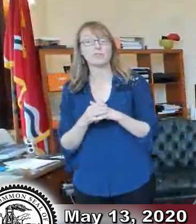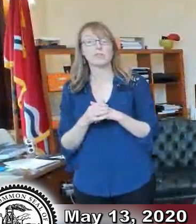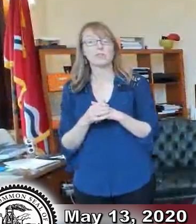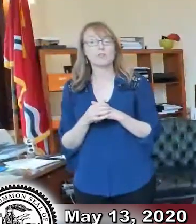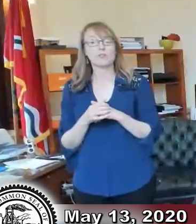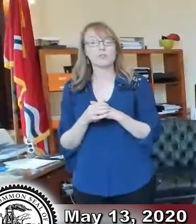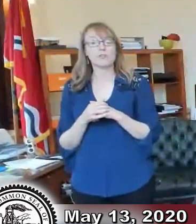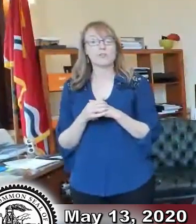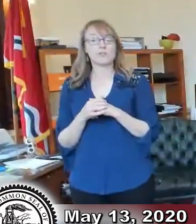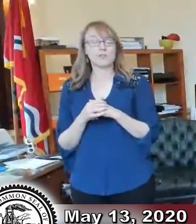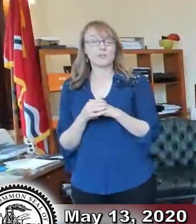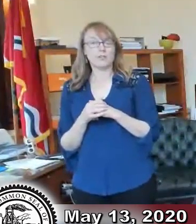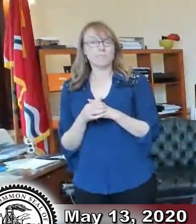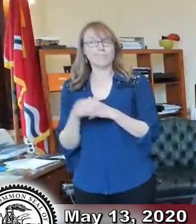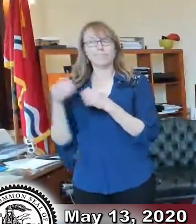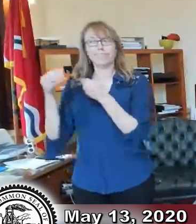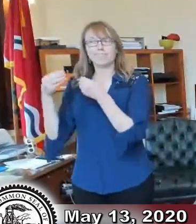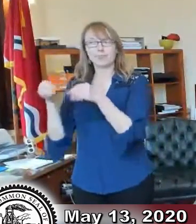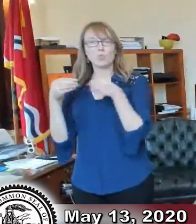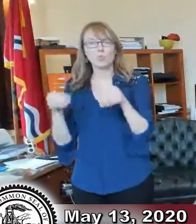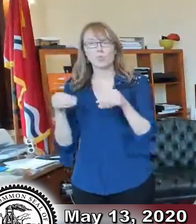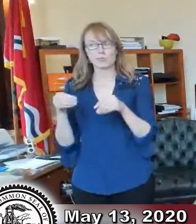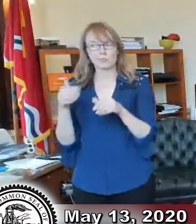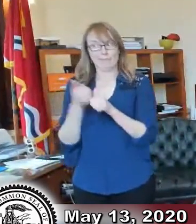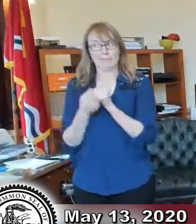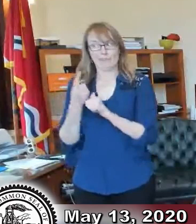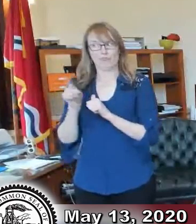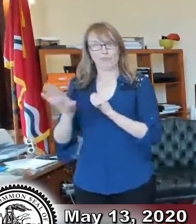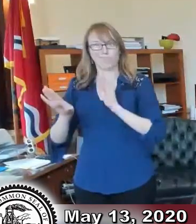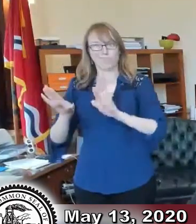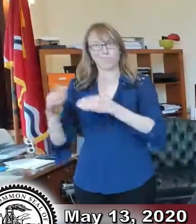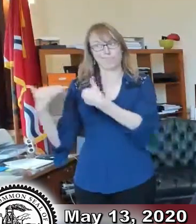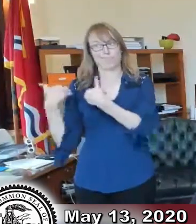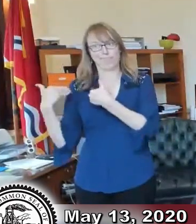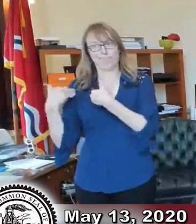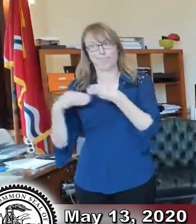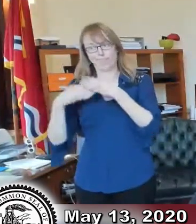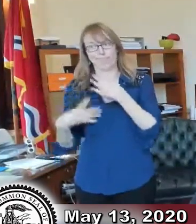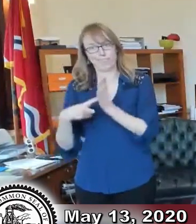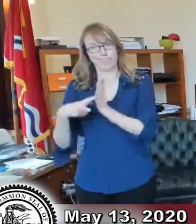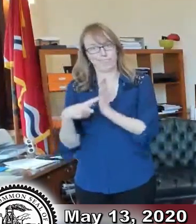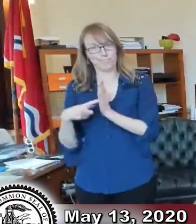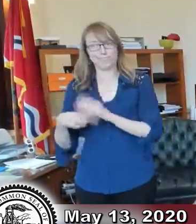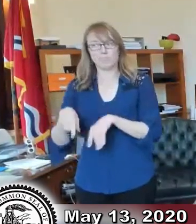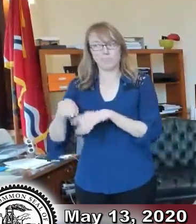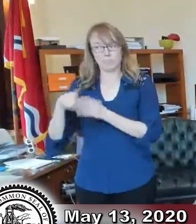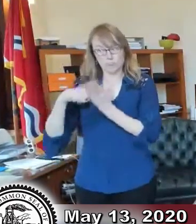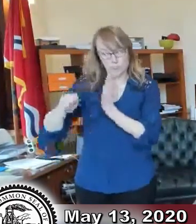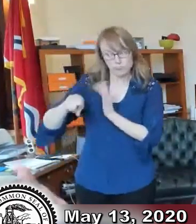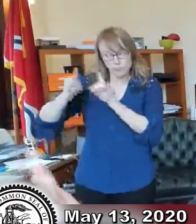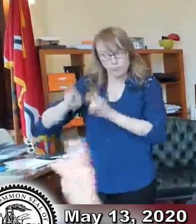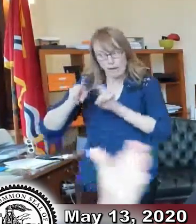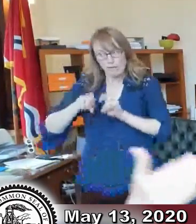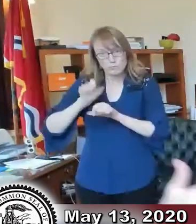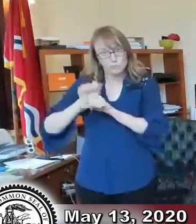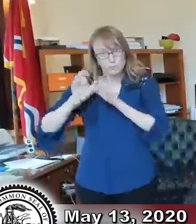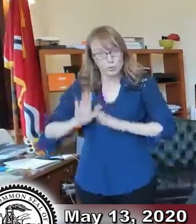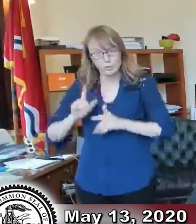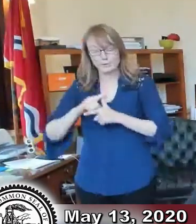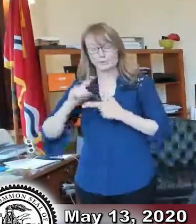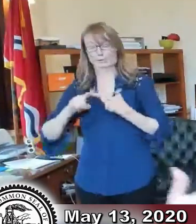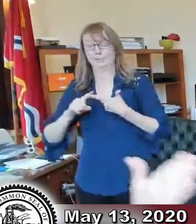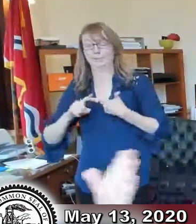of protocols that they have to do with regard to testing their employees, with regard to 6-foot distancing, with regard to